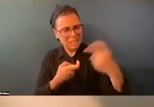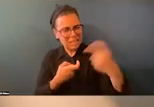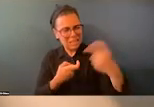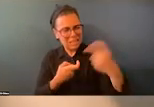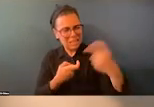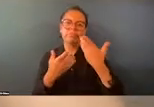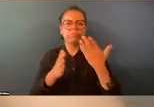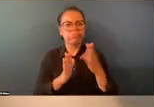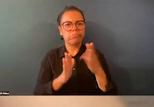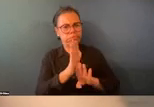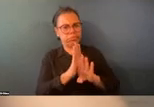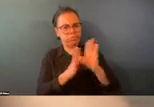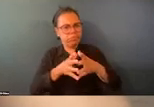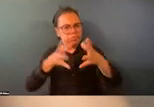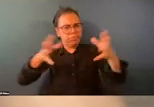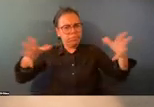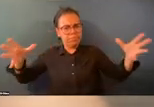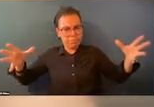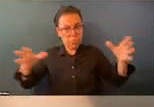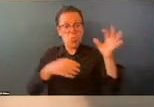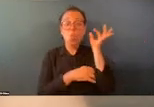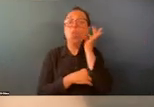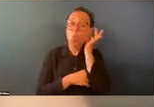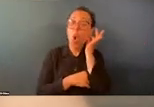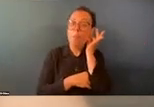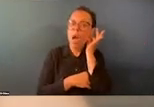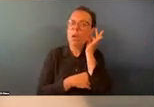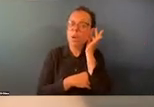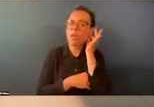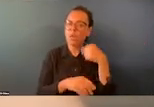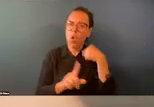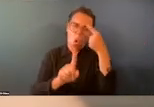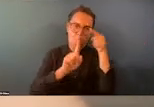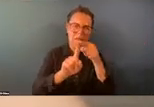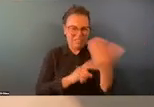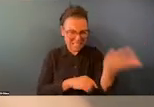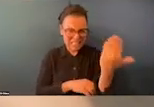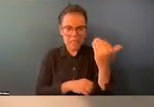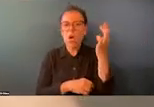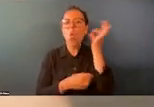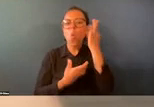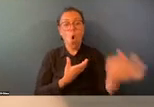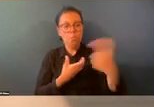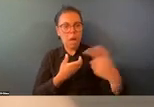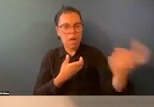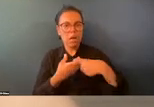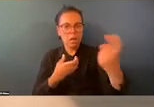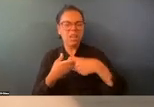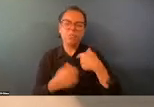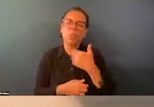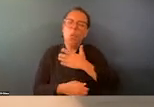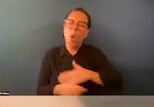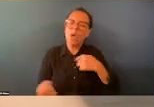who are at the decision-making positions, who can bring the change, and then also